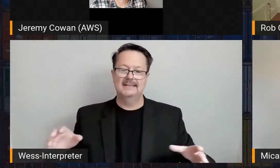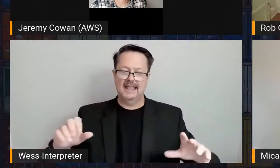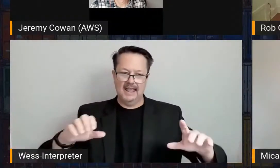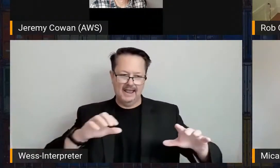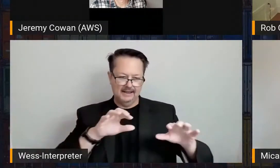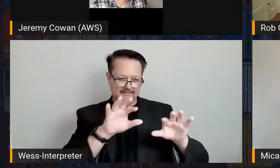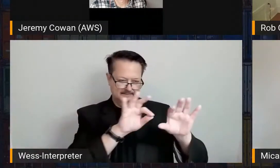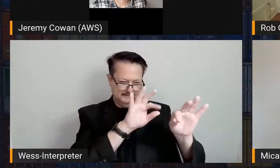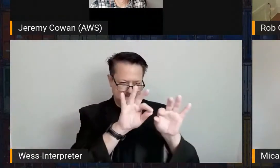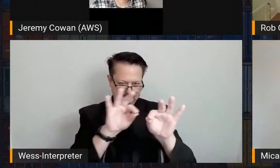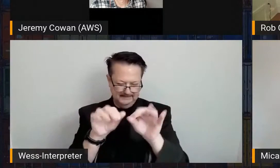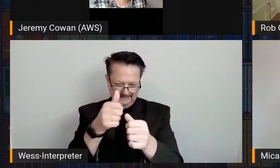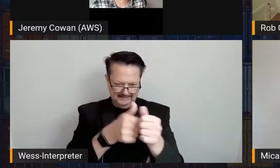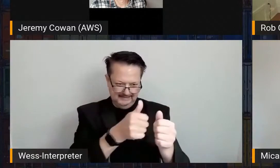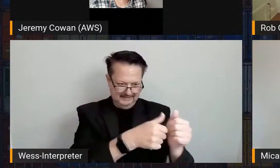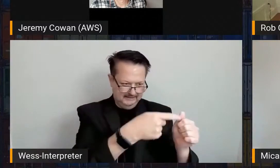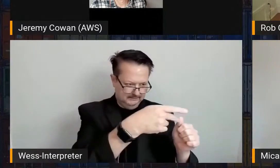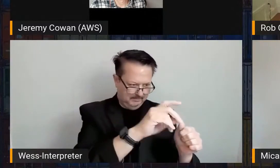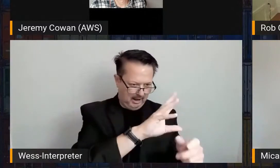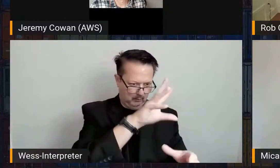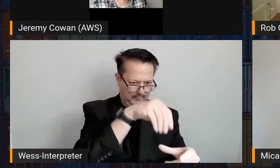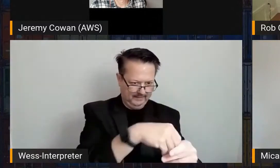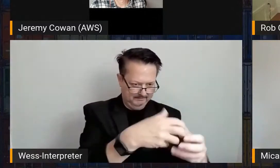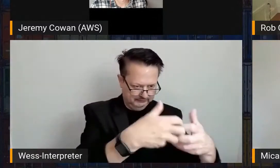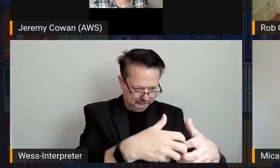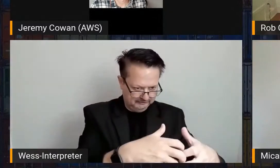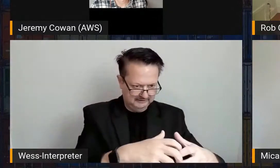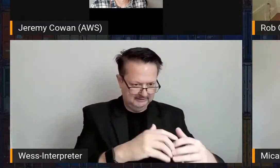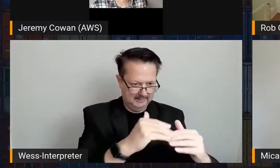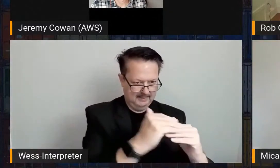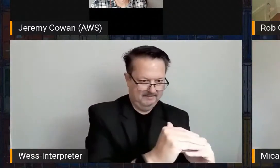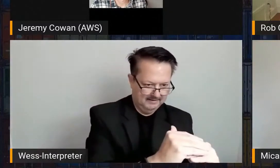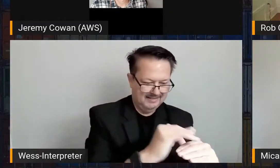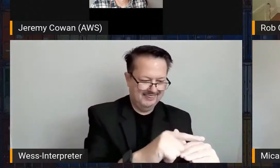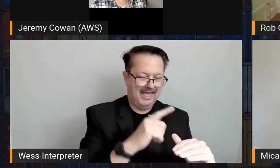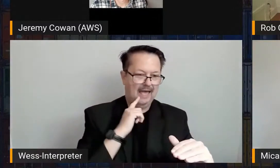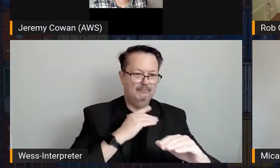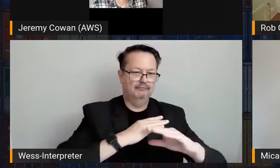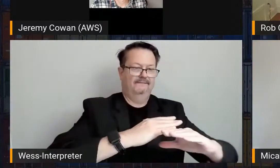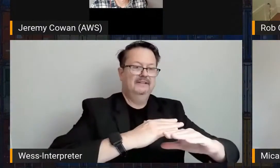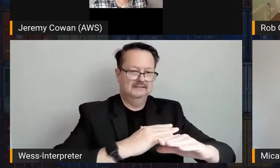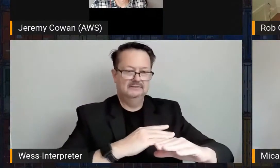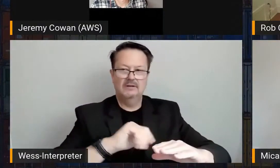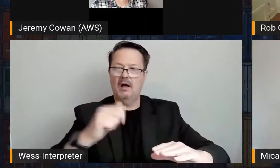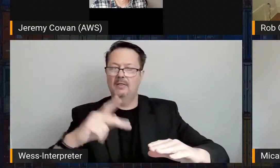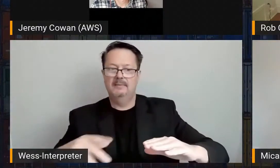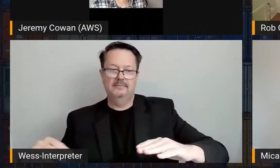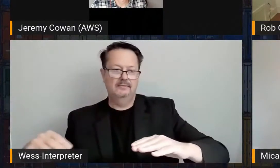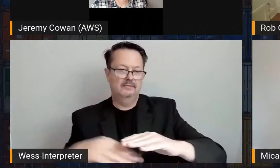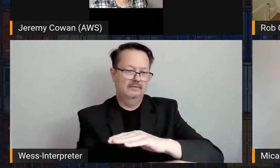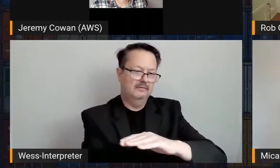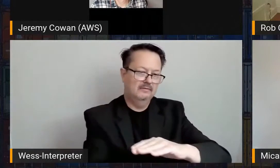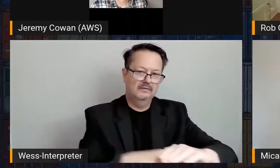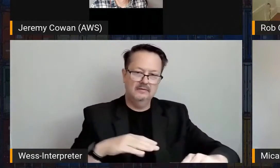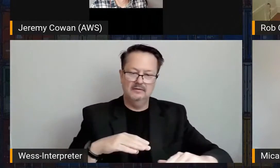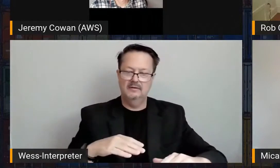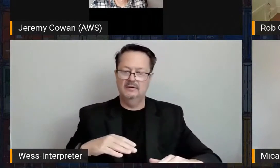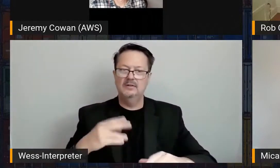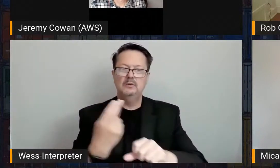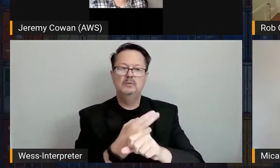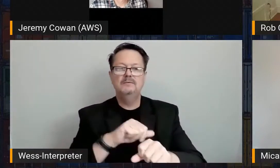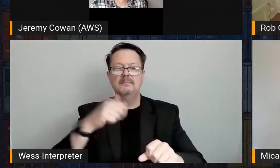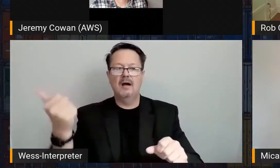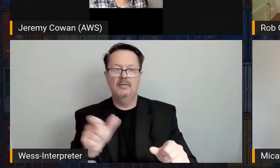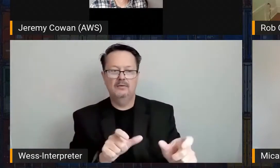each pod within a virtual machine, and that boundary prevents access to host-based resources that are used by other pods. So